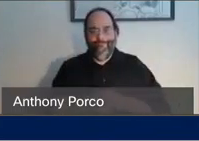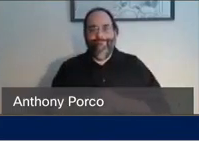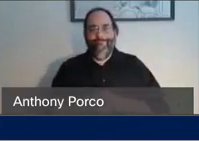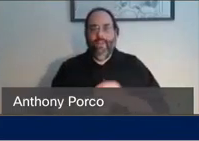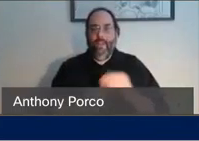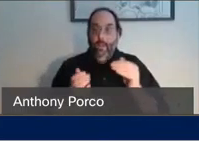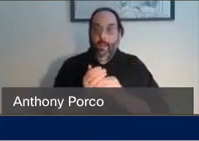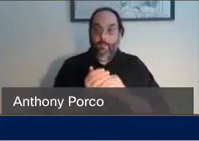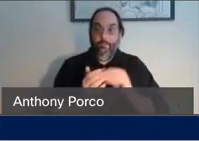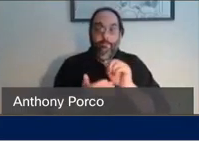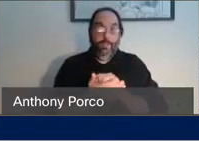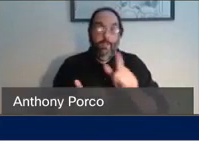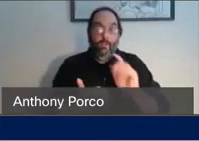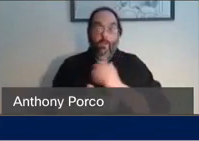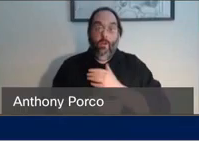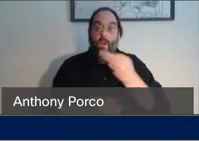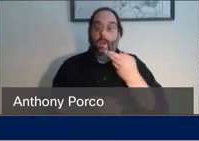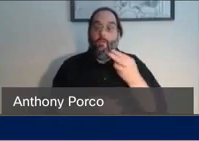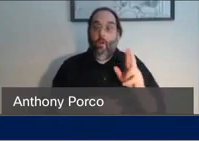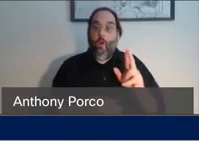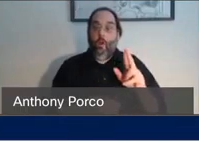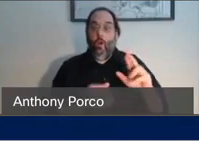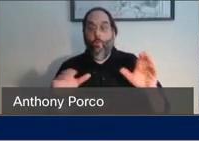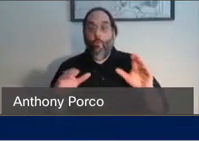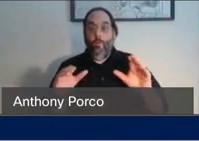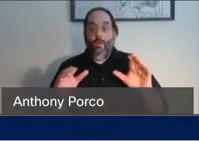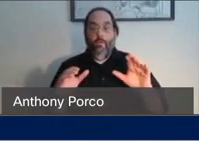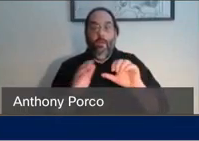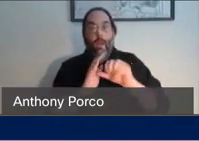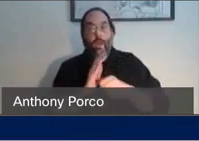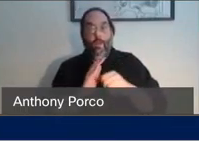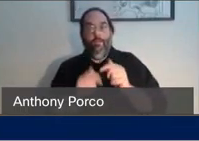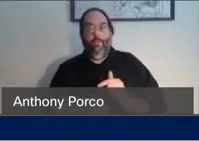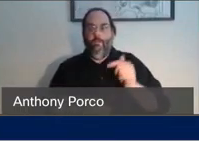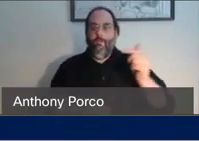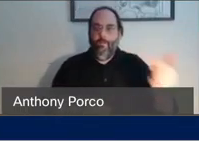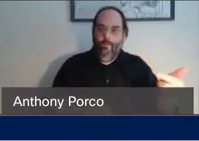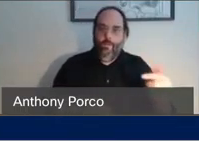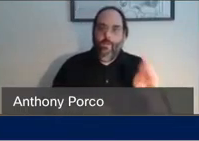And that concludes our HR performance highlights. I will kick it over to Bing.